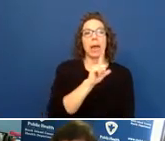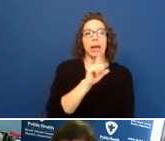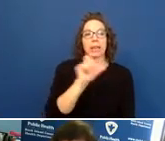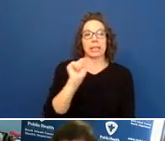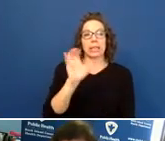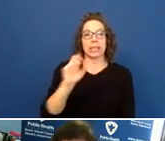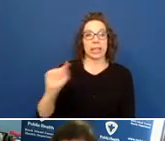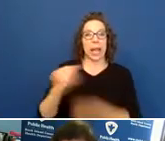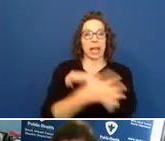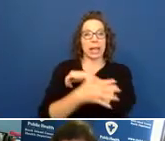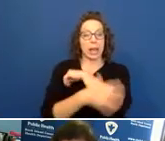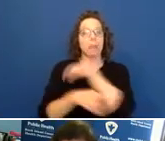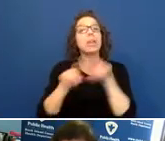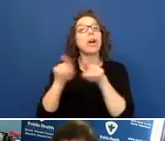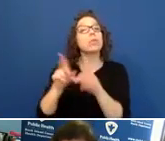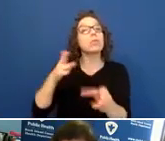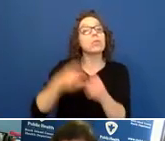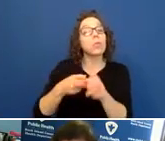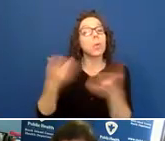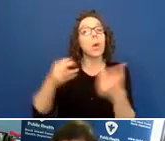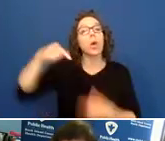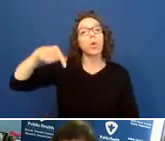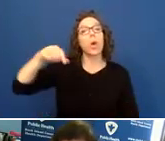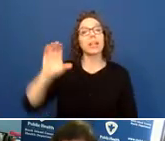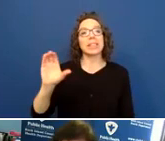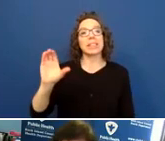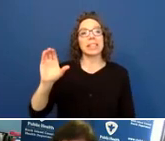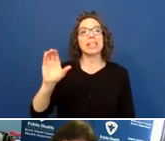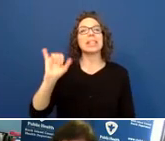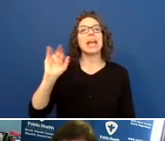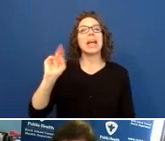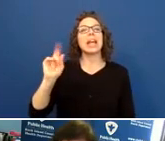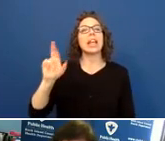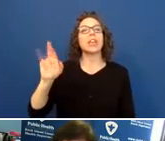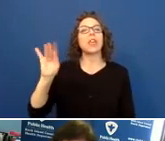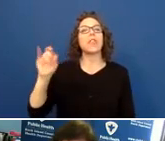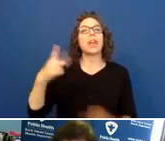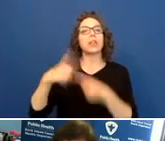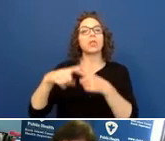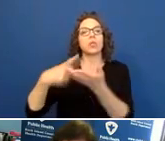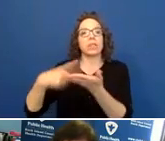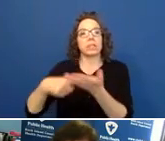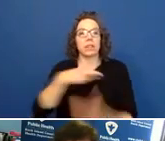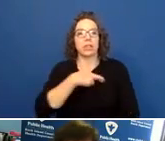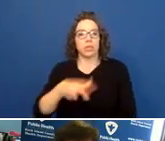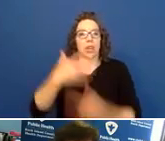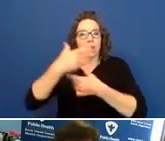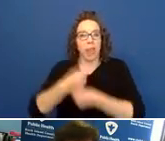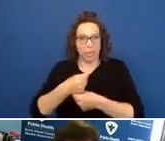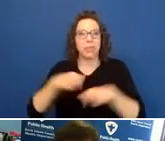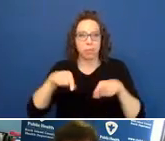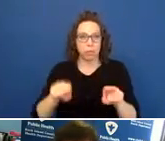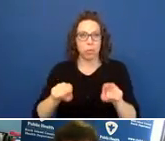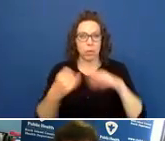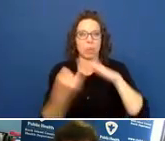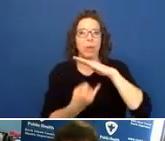also joined by representatives from the Quad Cities Interfaith to discuss faith in a time of isolation. All speakers will have